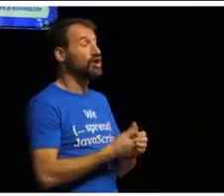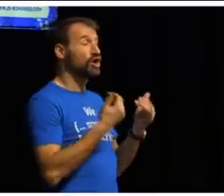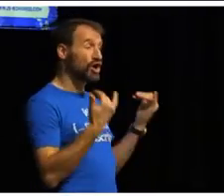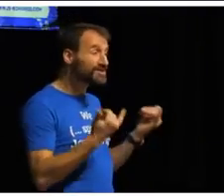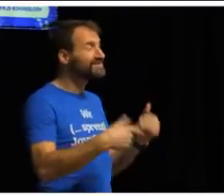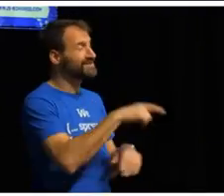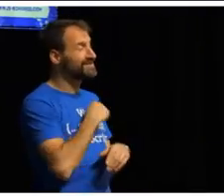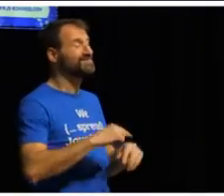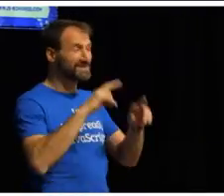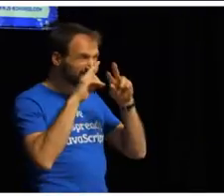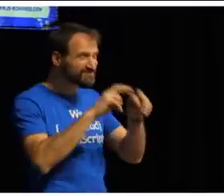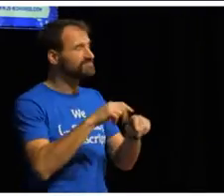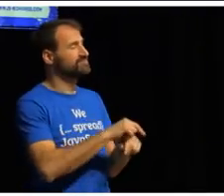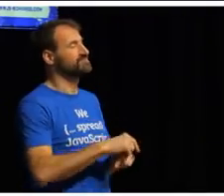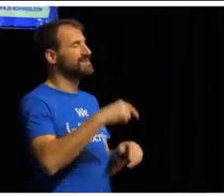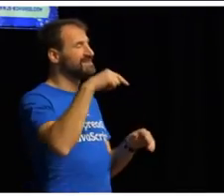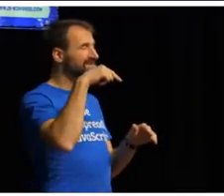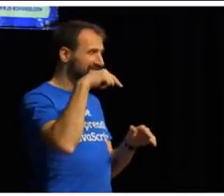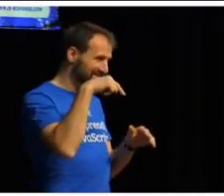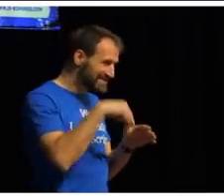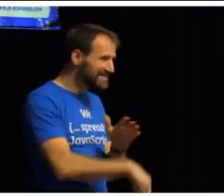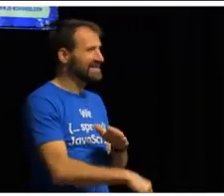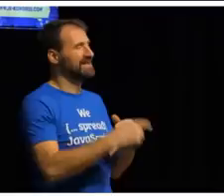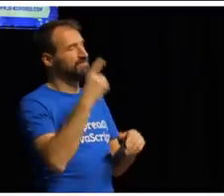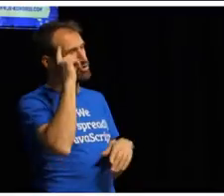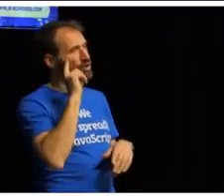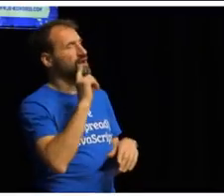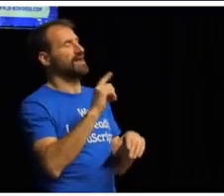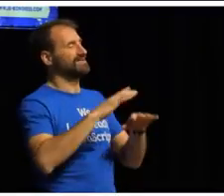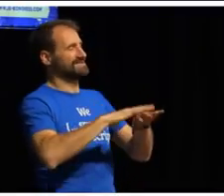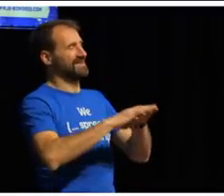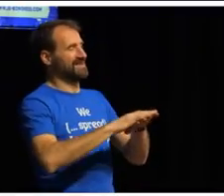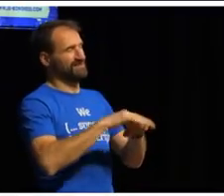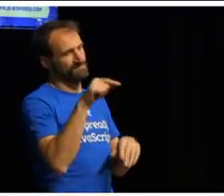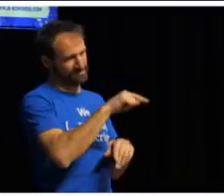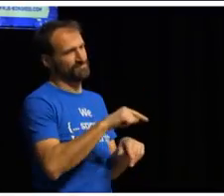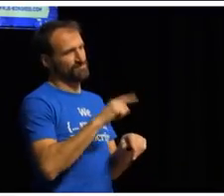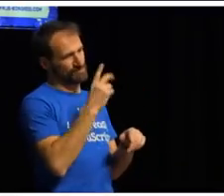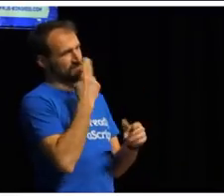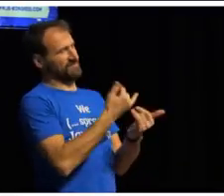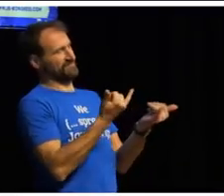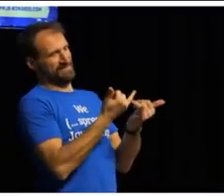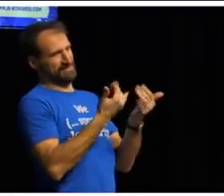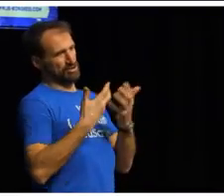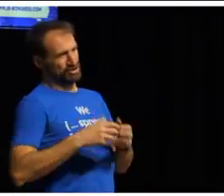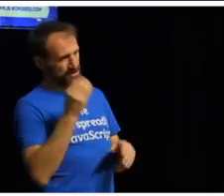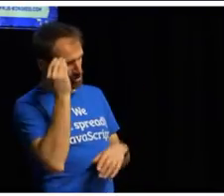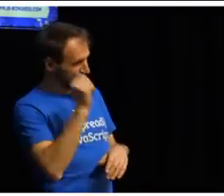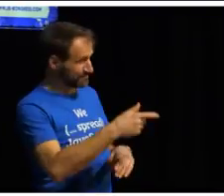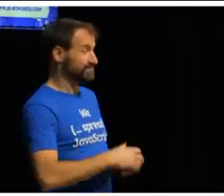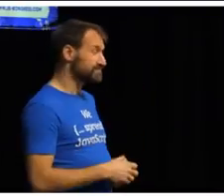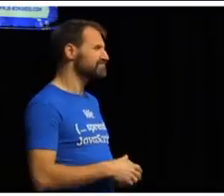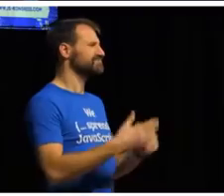into deep neural networks, and we're using interactive visualizations. So what is like the